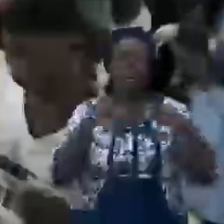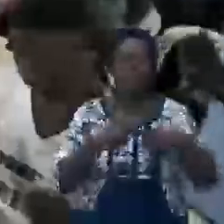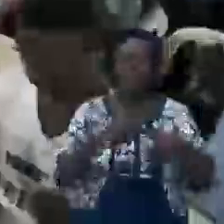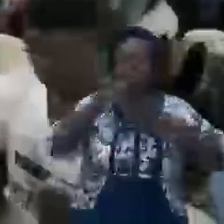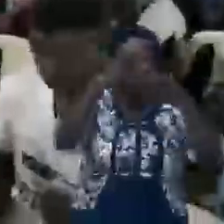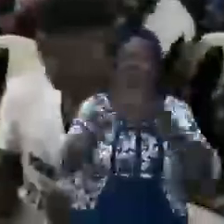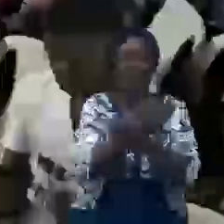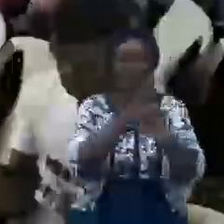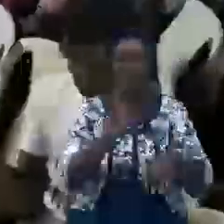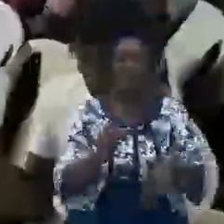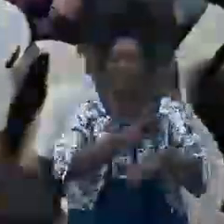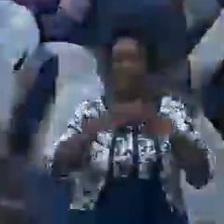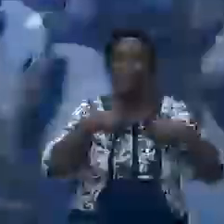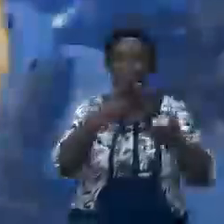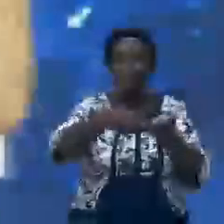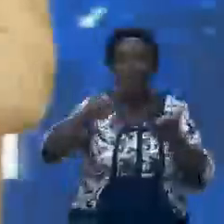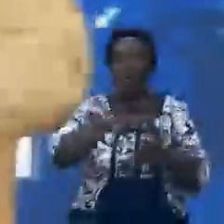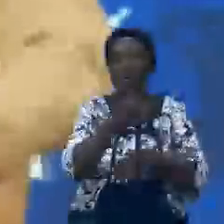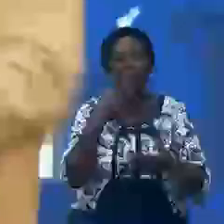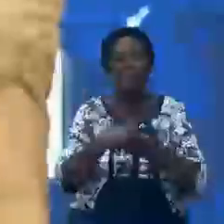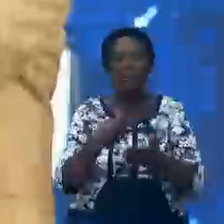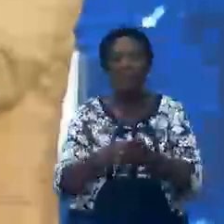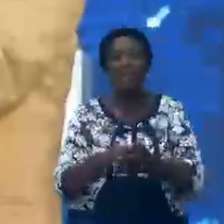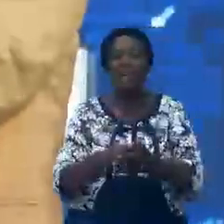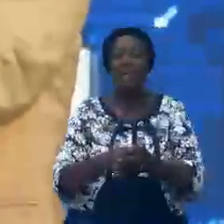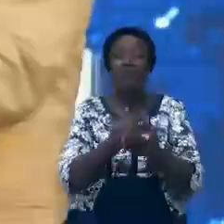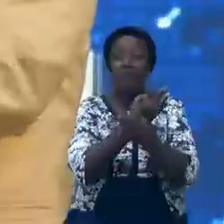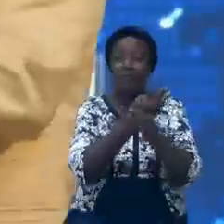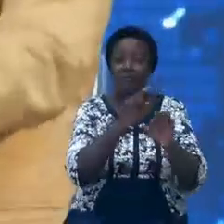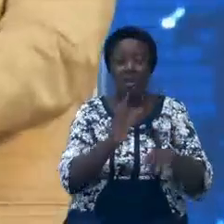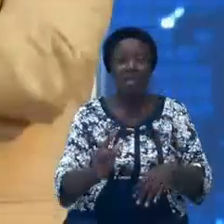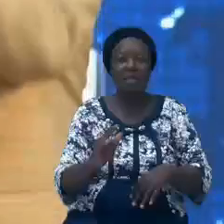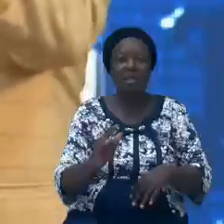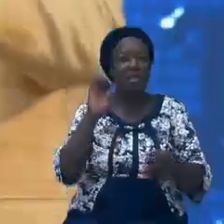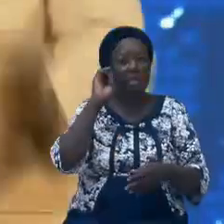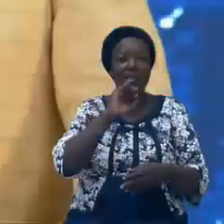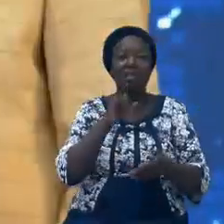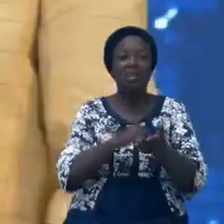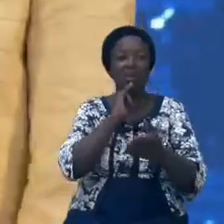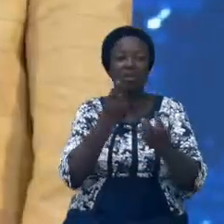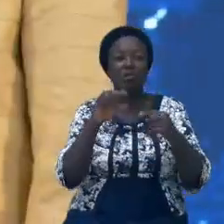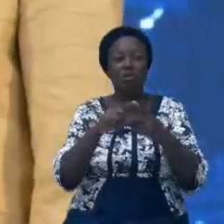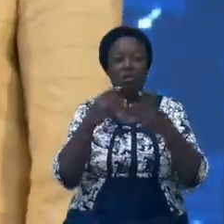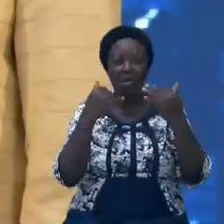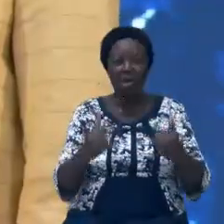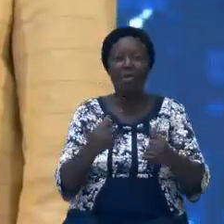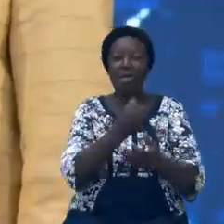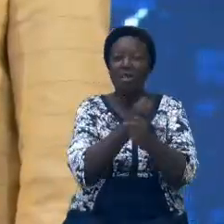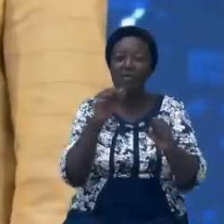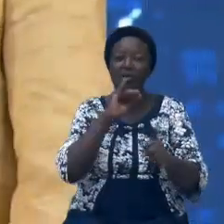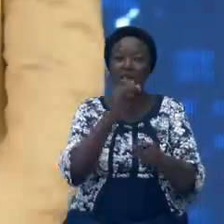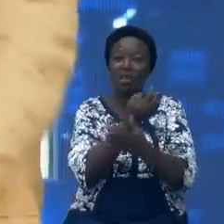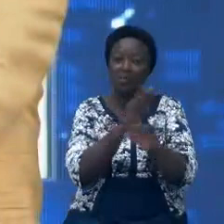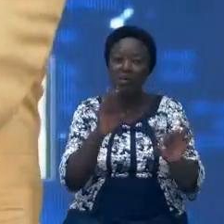cry. Freely. You don't have to shout. Freely. You don't have to pay any amount. Freely. It is coming to you right